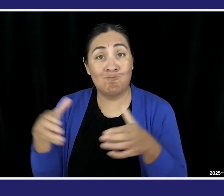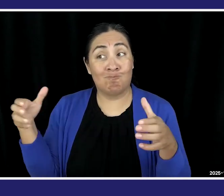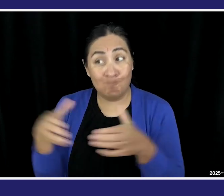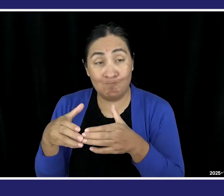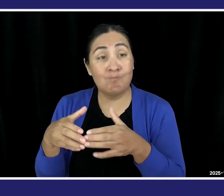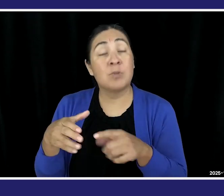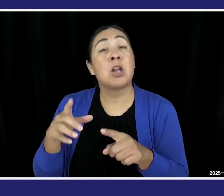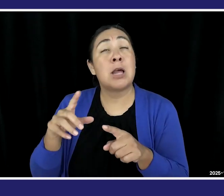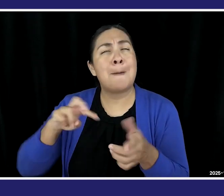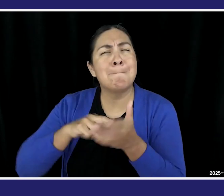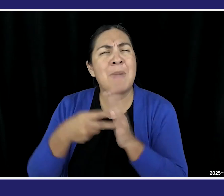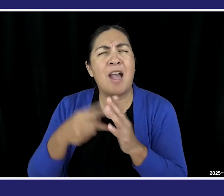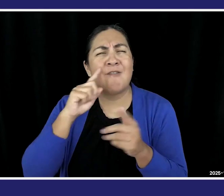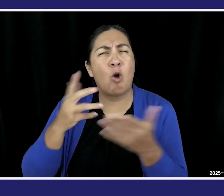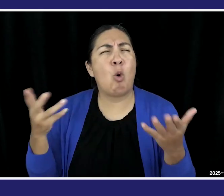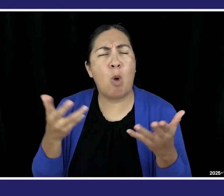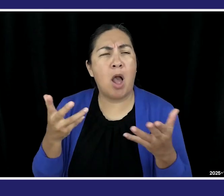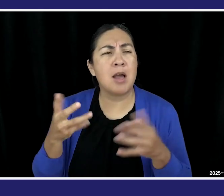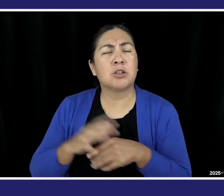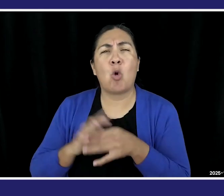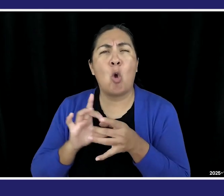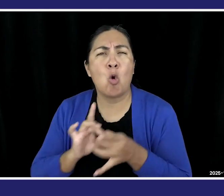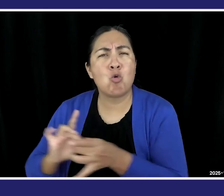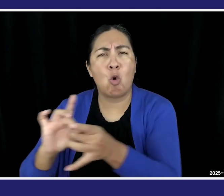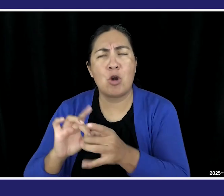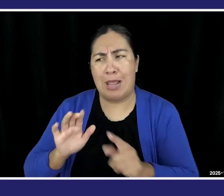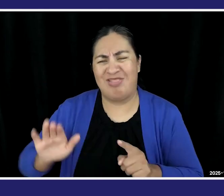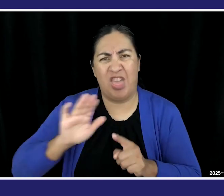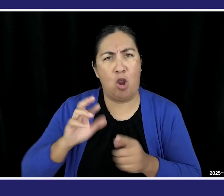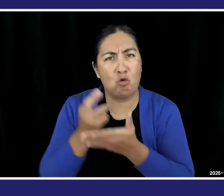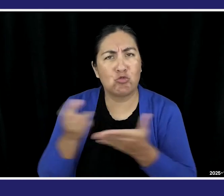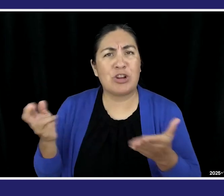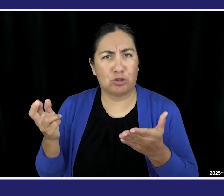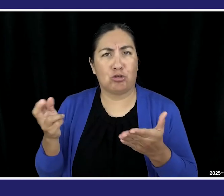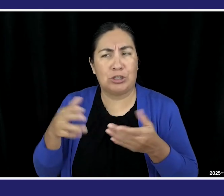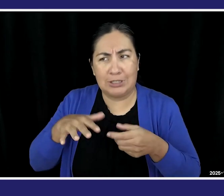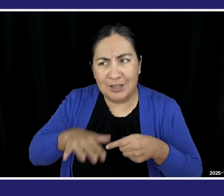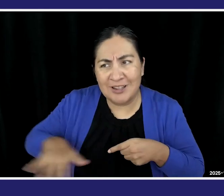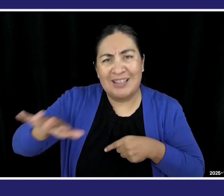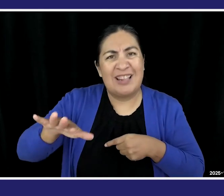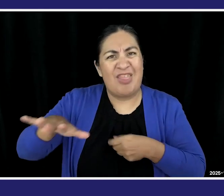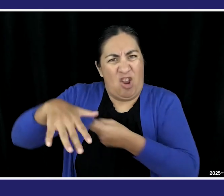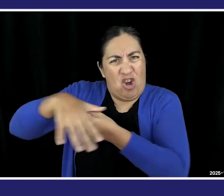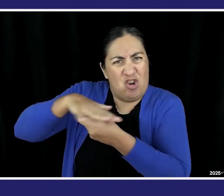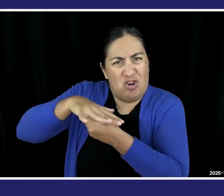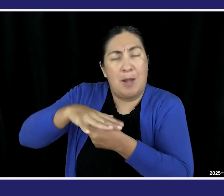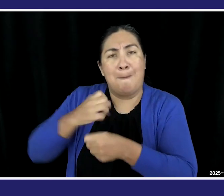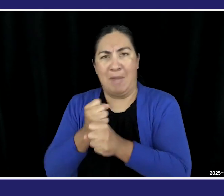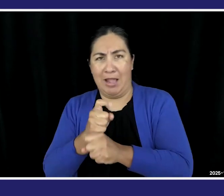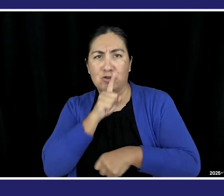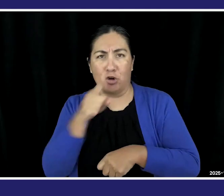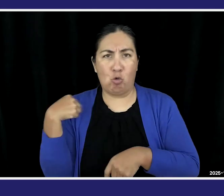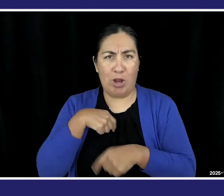really intended to just coordinate the resources across the jurisdiction, make sure that we